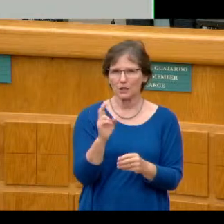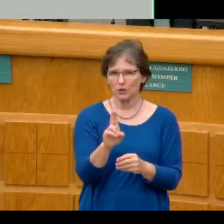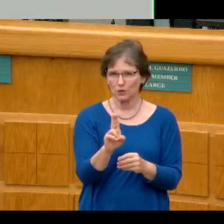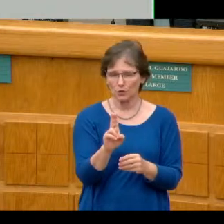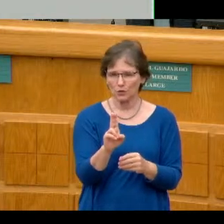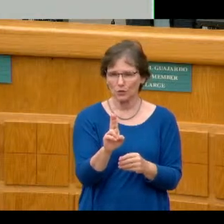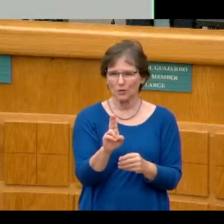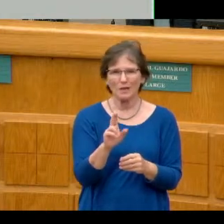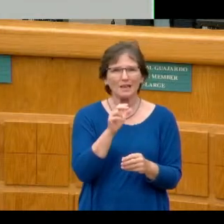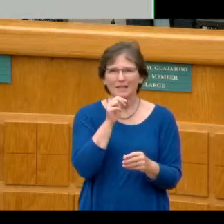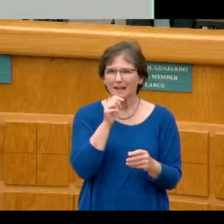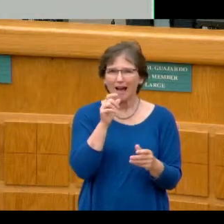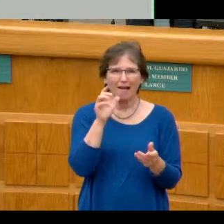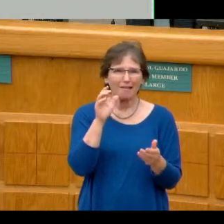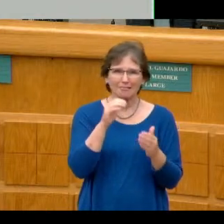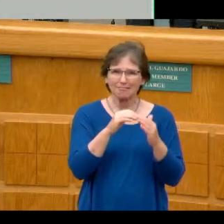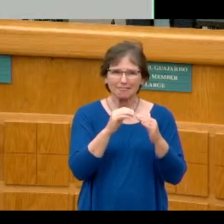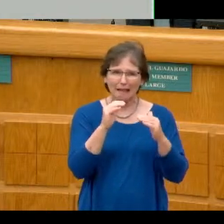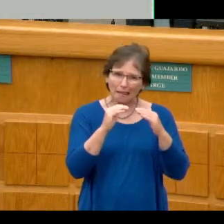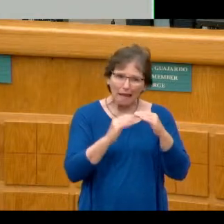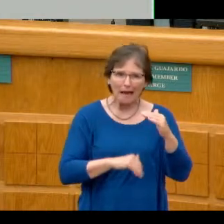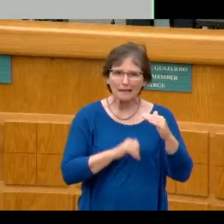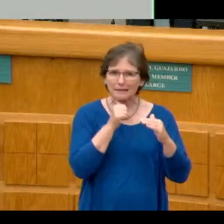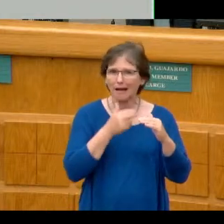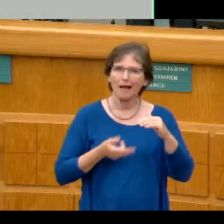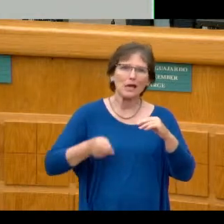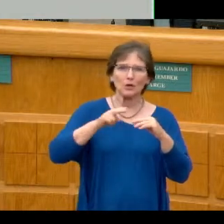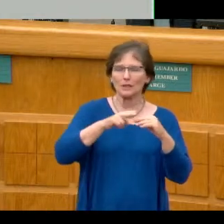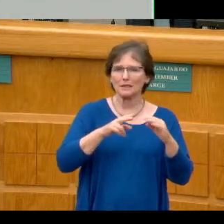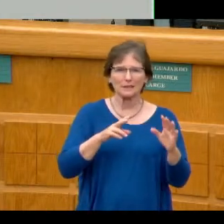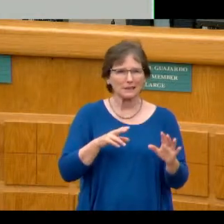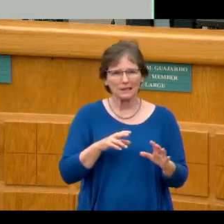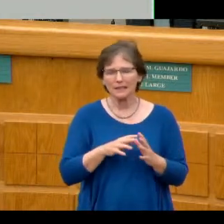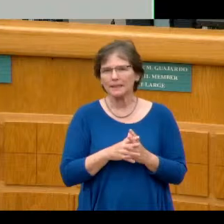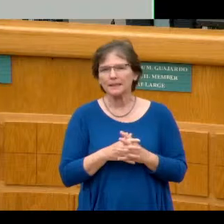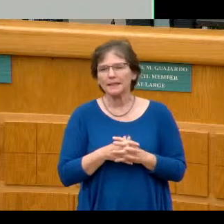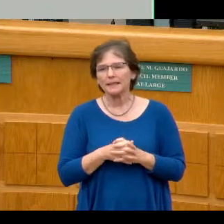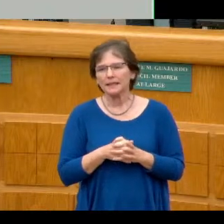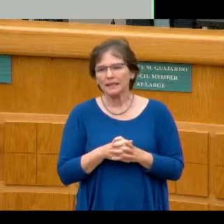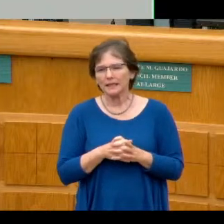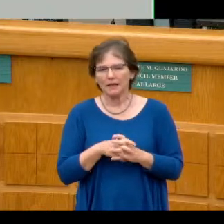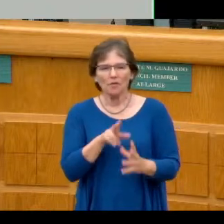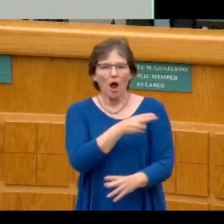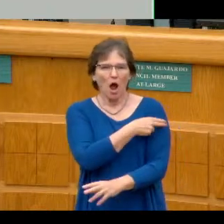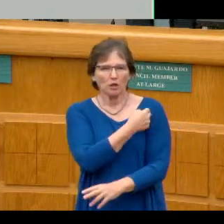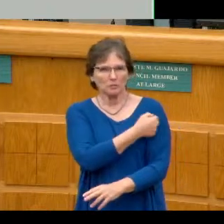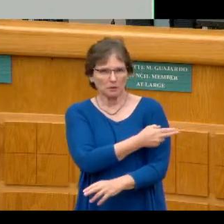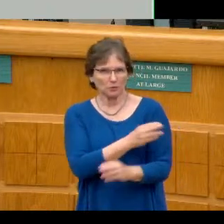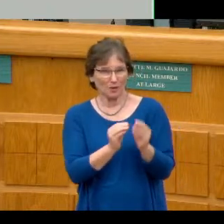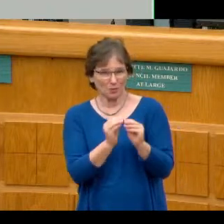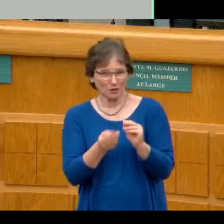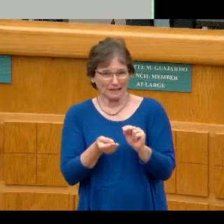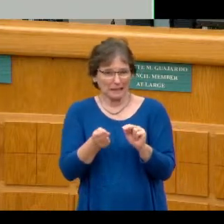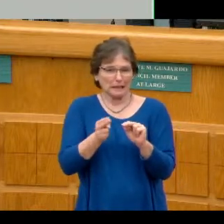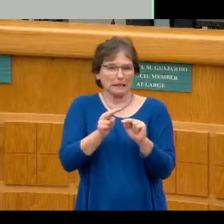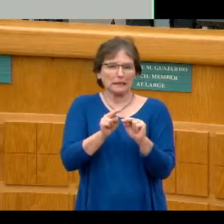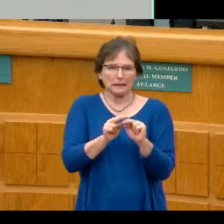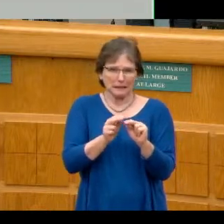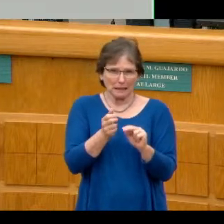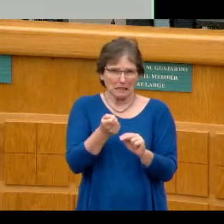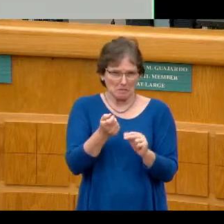that extra care that normally they would be getting. And so this is what one of the things that we're trying to do to get these numbers down